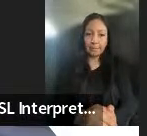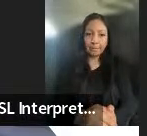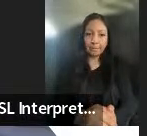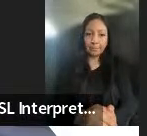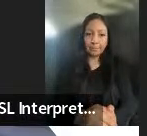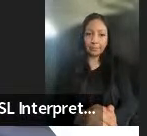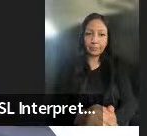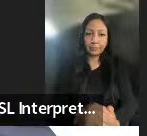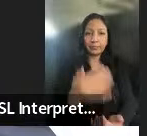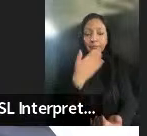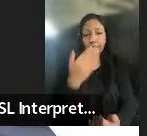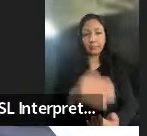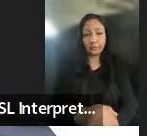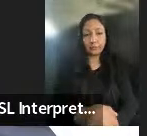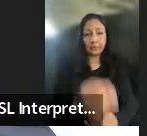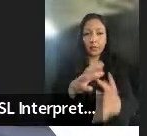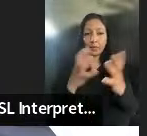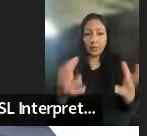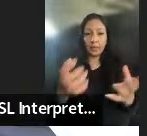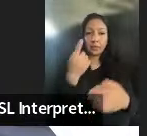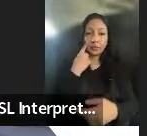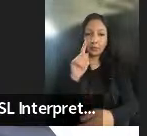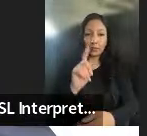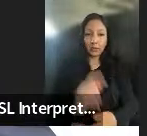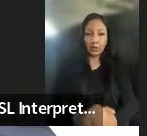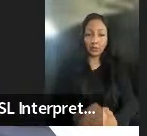Thank you, Niles. Thank you so much for